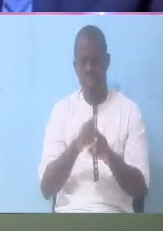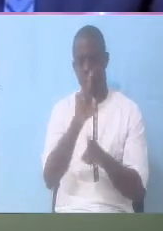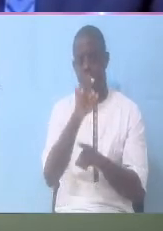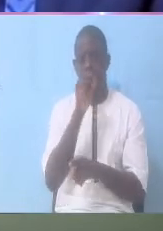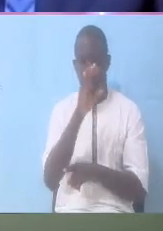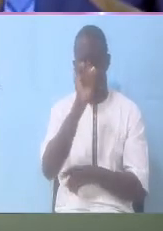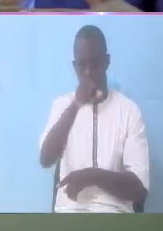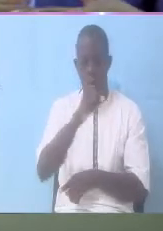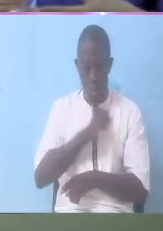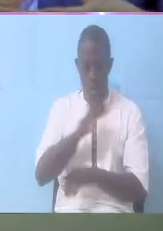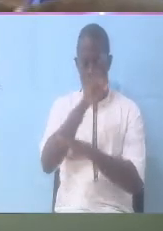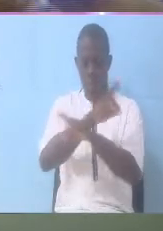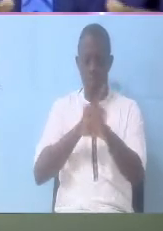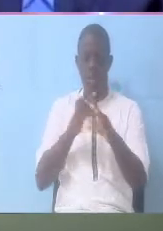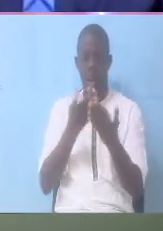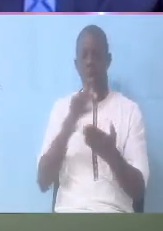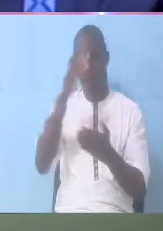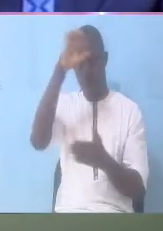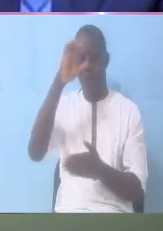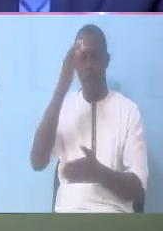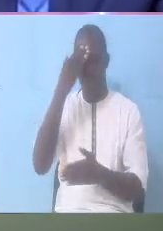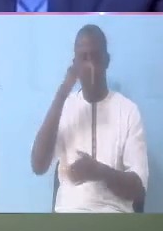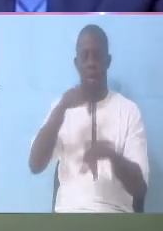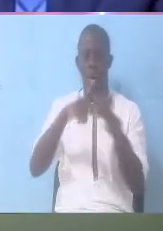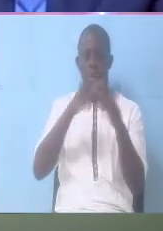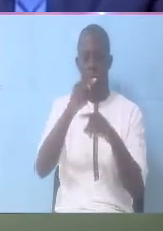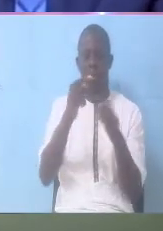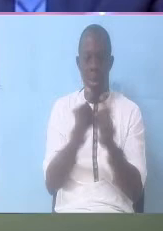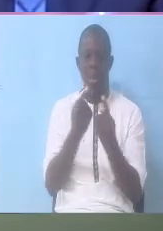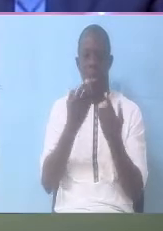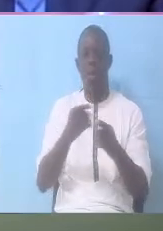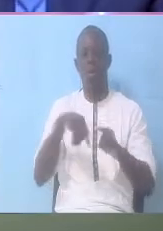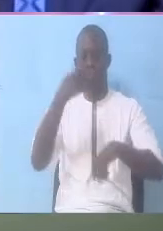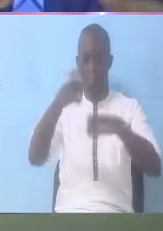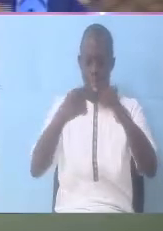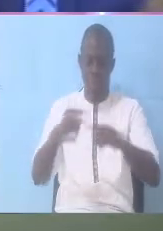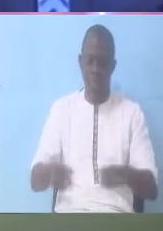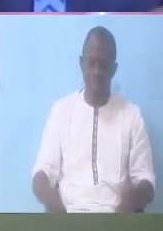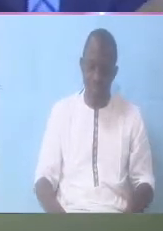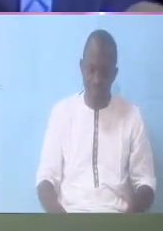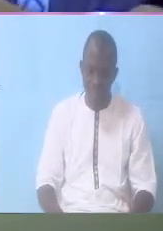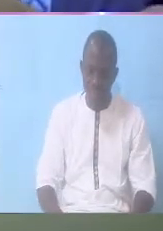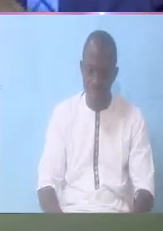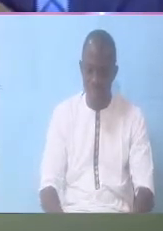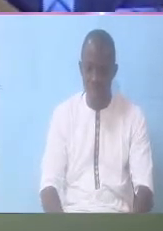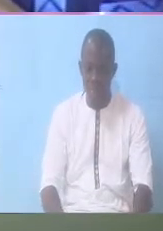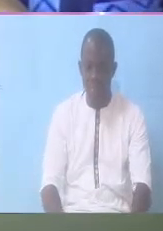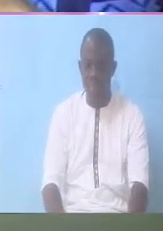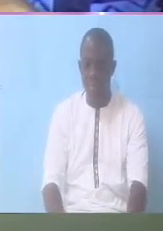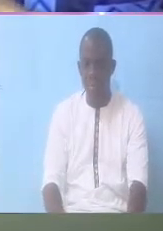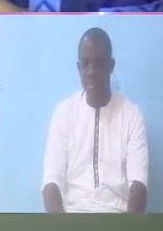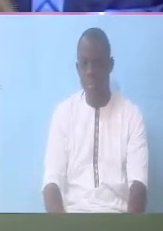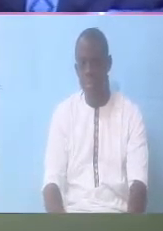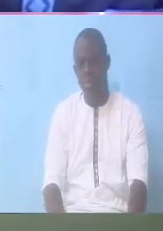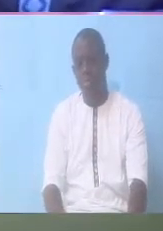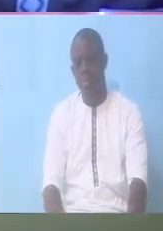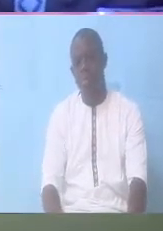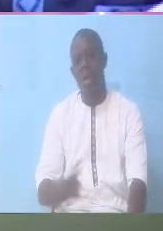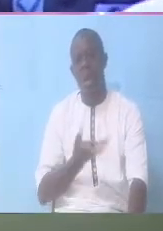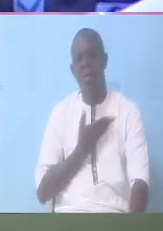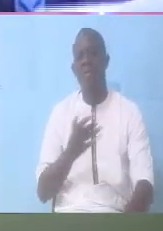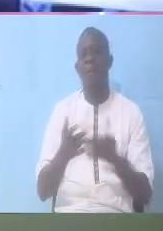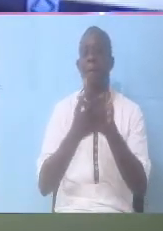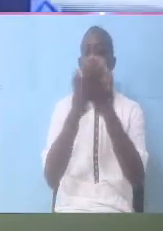has noted it. Yes. Let's move on. All right, sir. Okay. There is still a lot of ground to